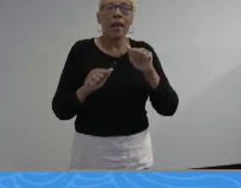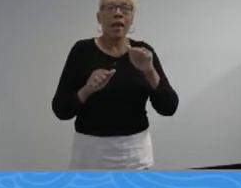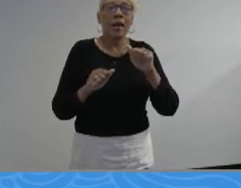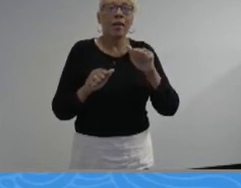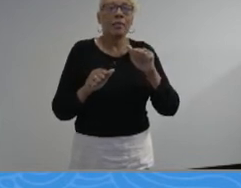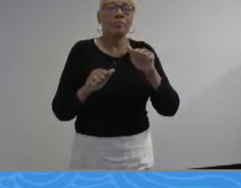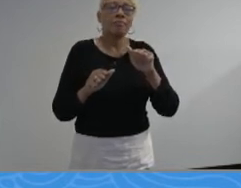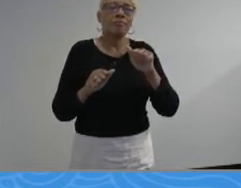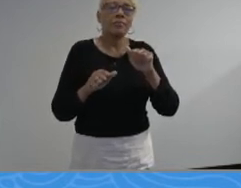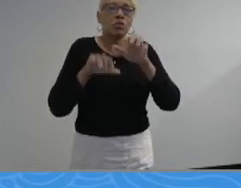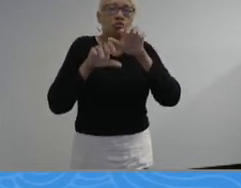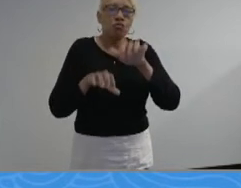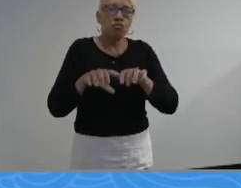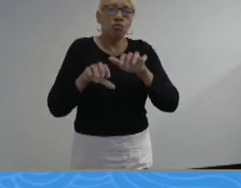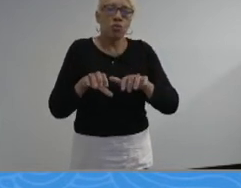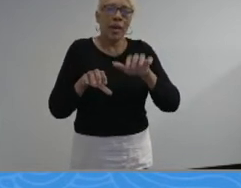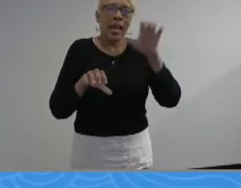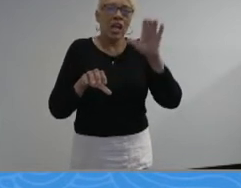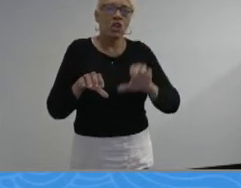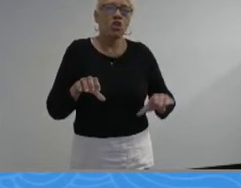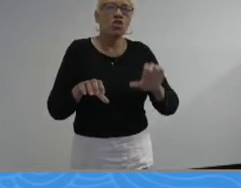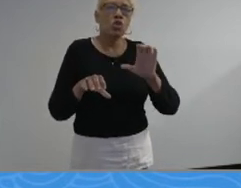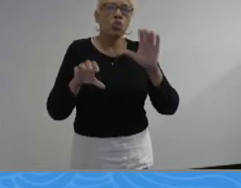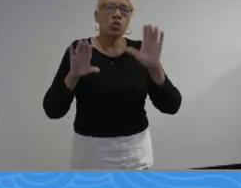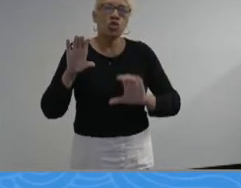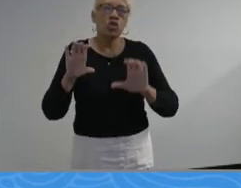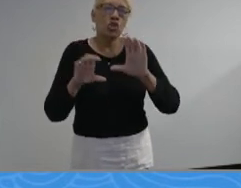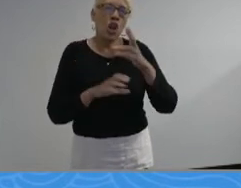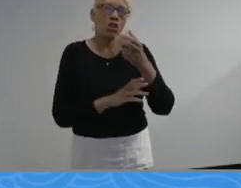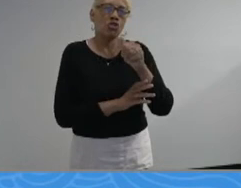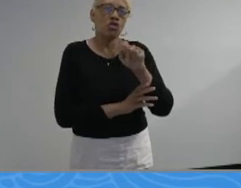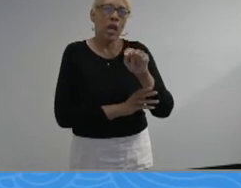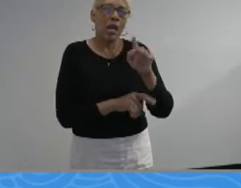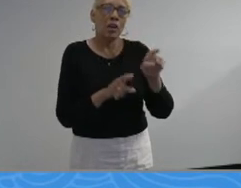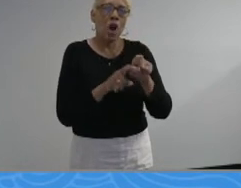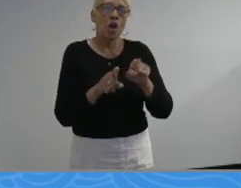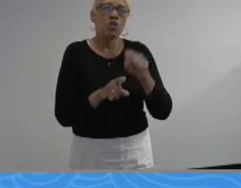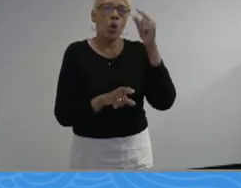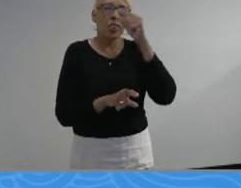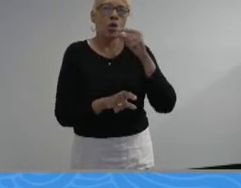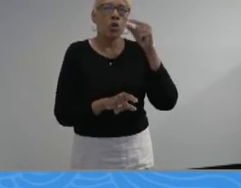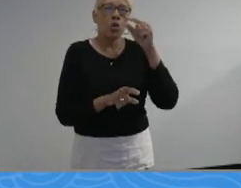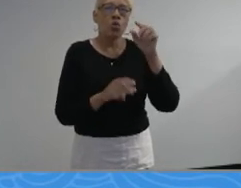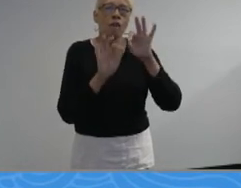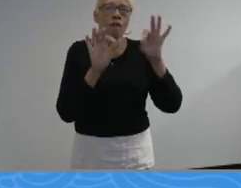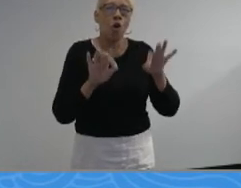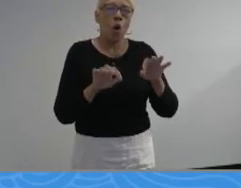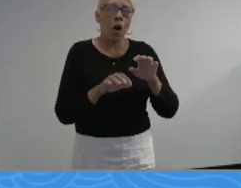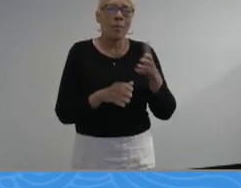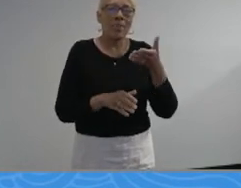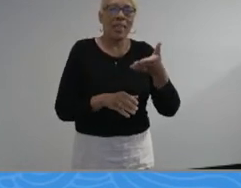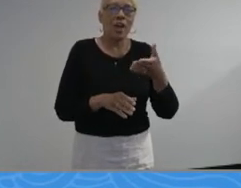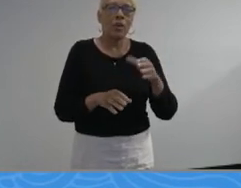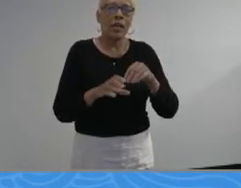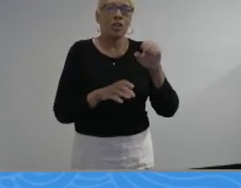also put them in the Google form that's linked in the Zoom chat. But we'll start with this one question that I see here, which